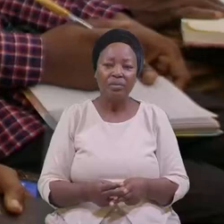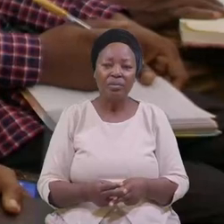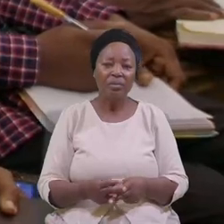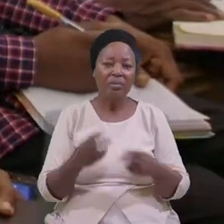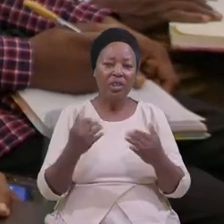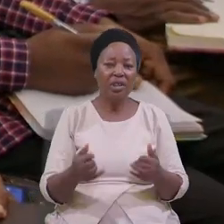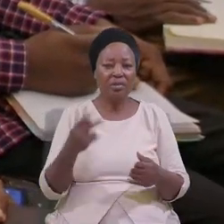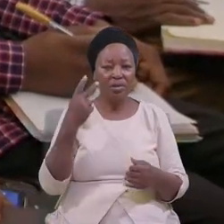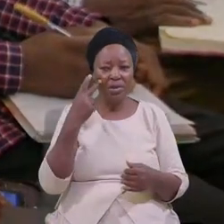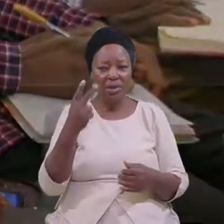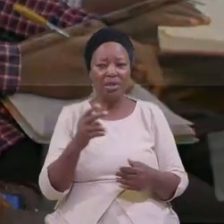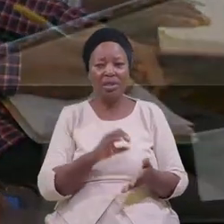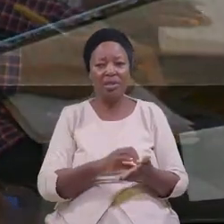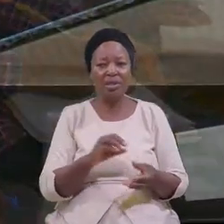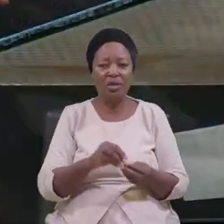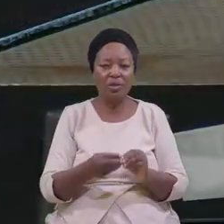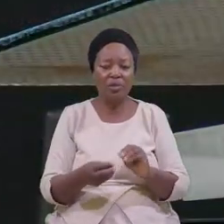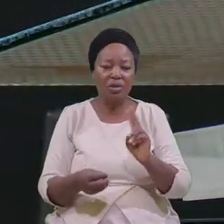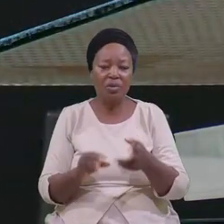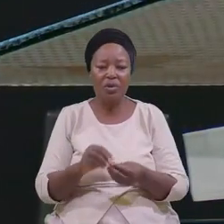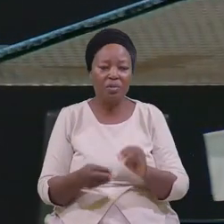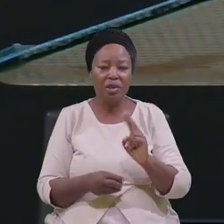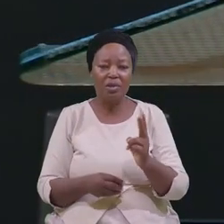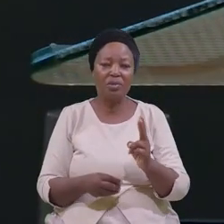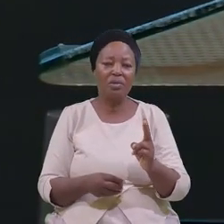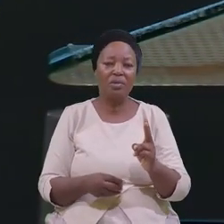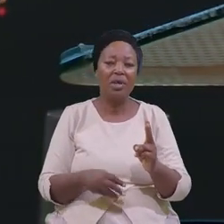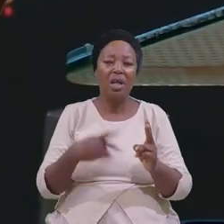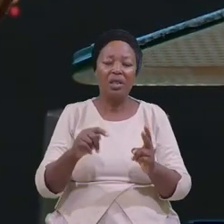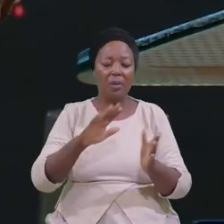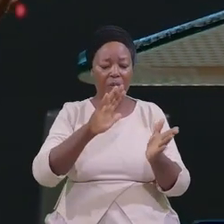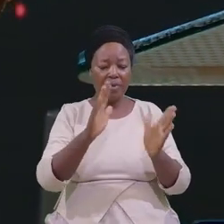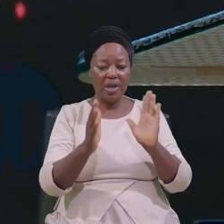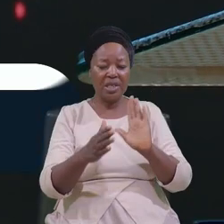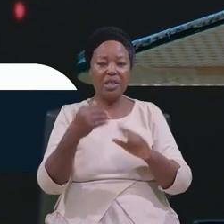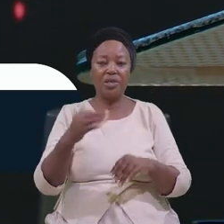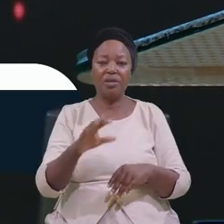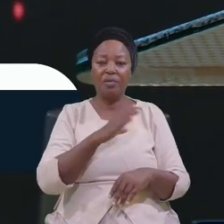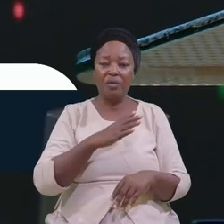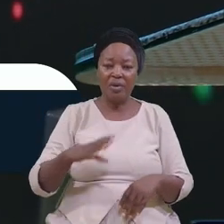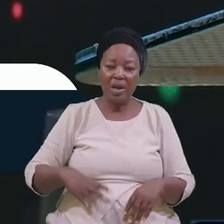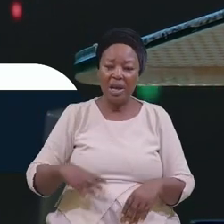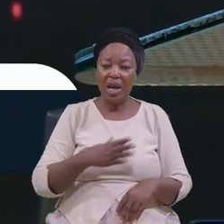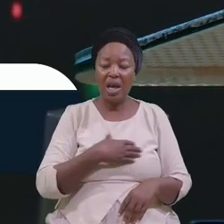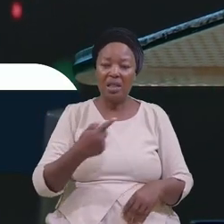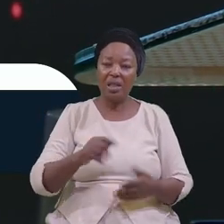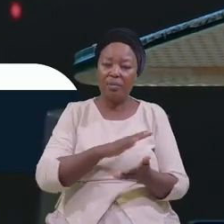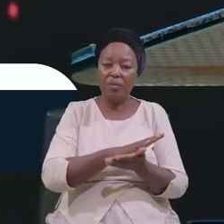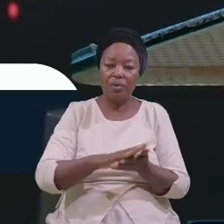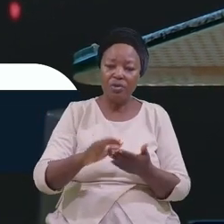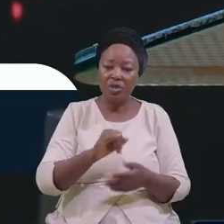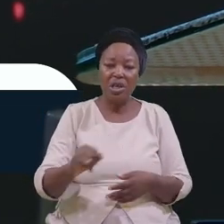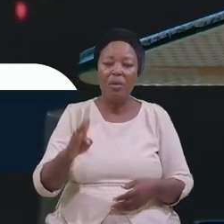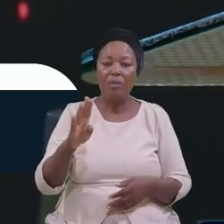We're looking at number two here. Number two, we're looking at the presence of Christ and the purging